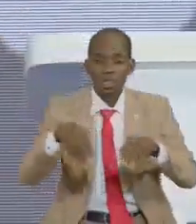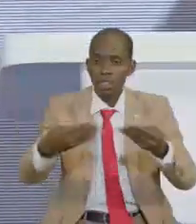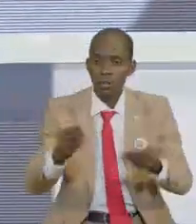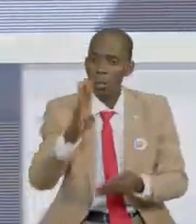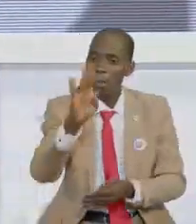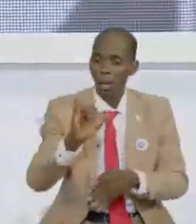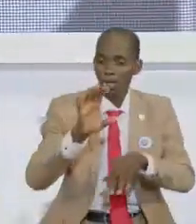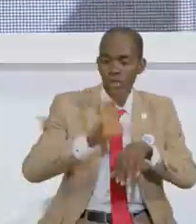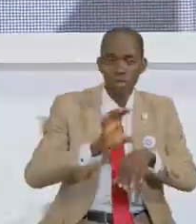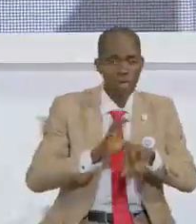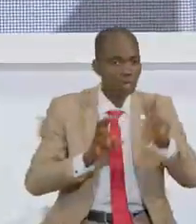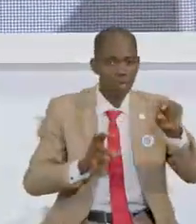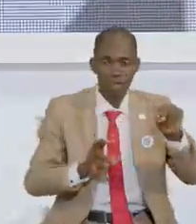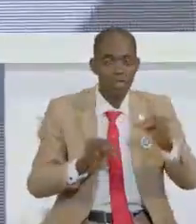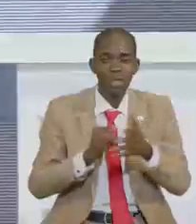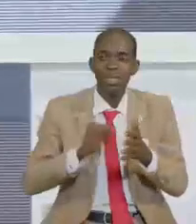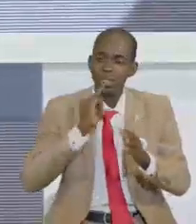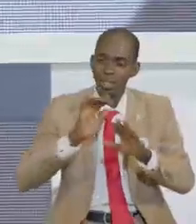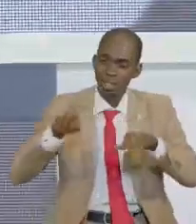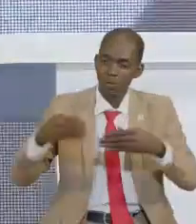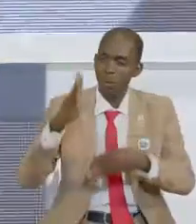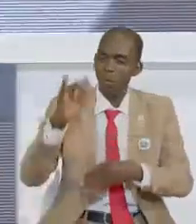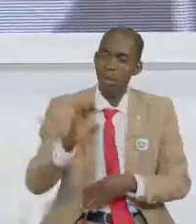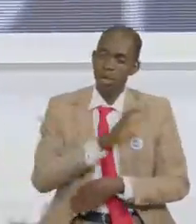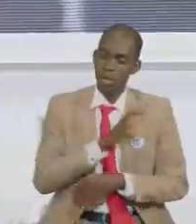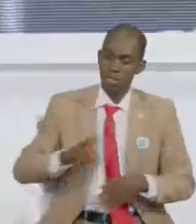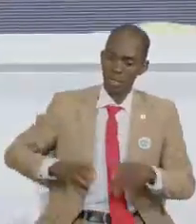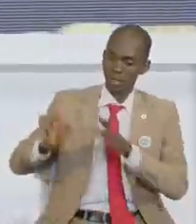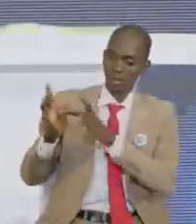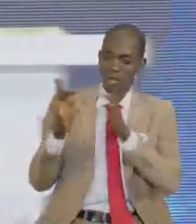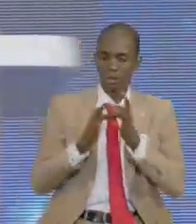by Christ Jesus, our Savior.